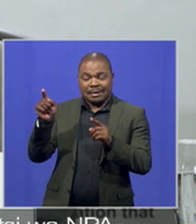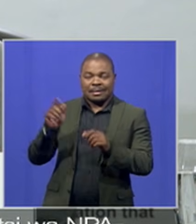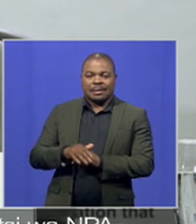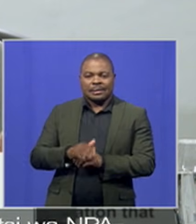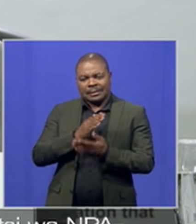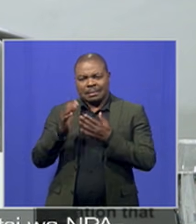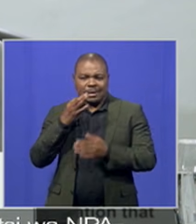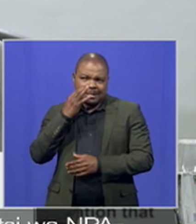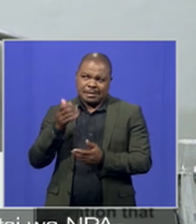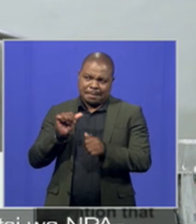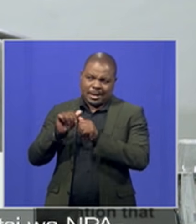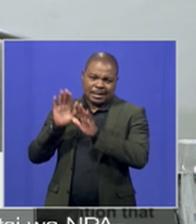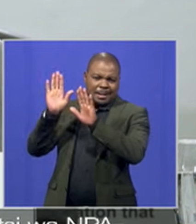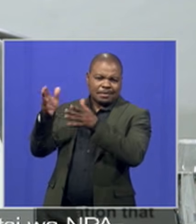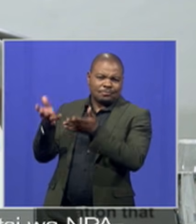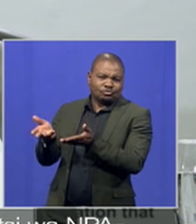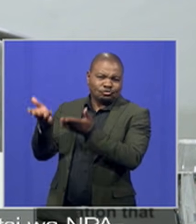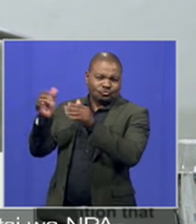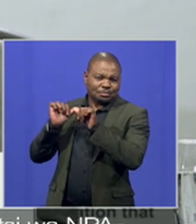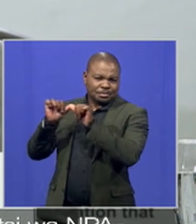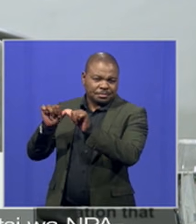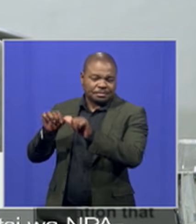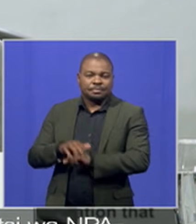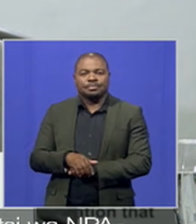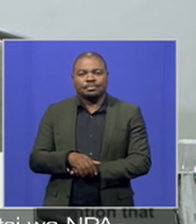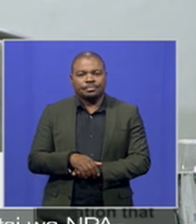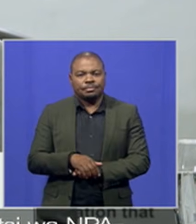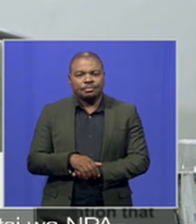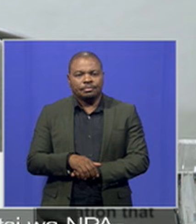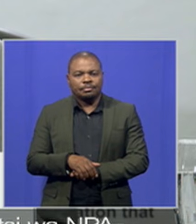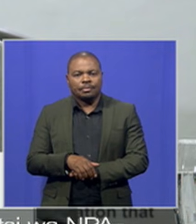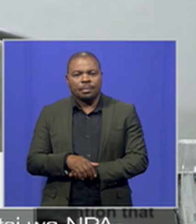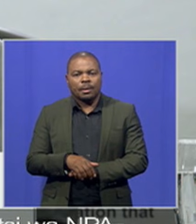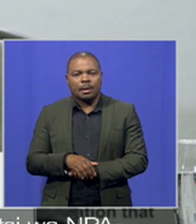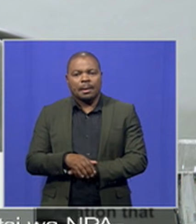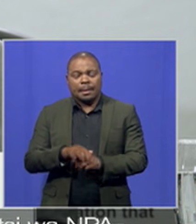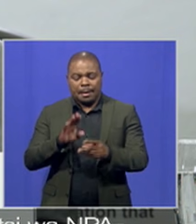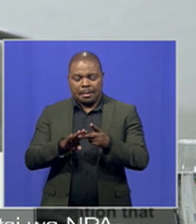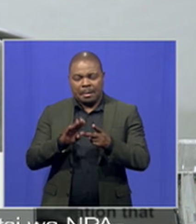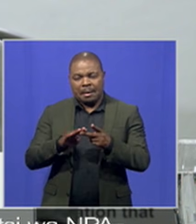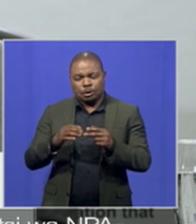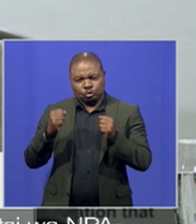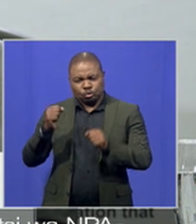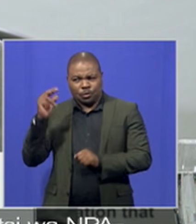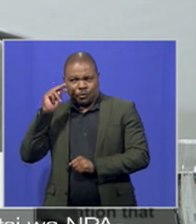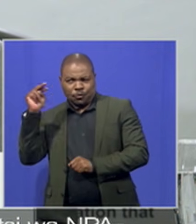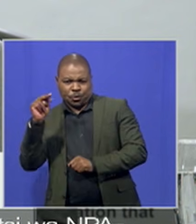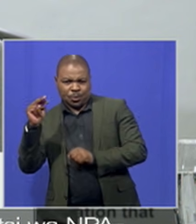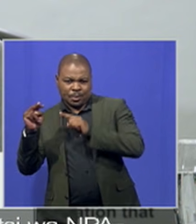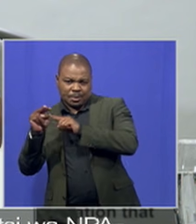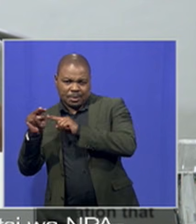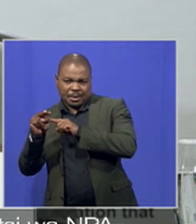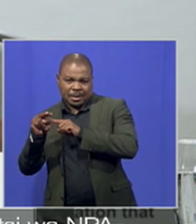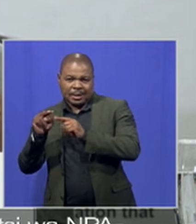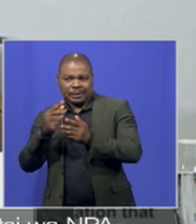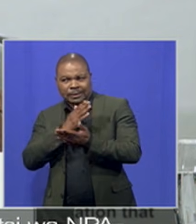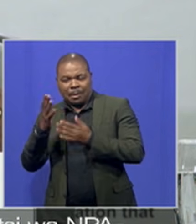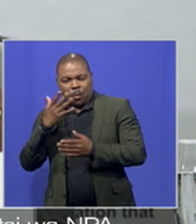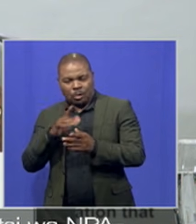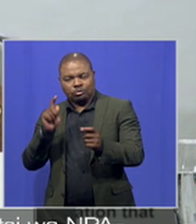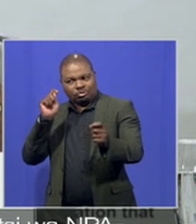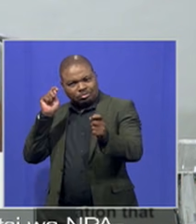leave them as they are. A strong view, which I would say was associated with